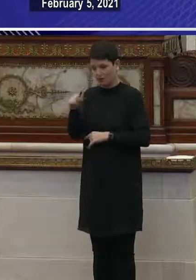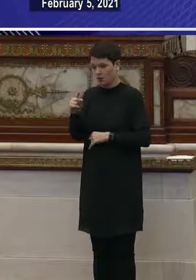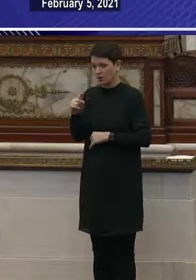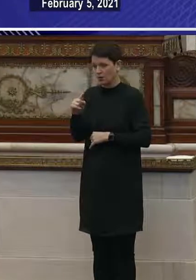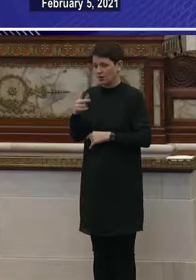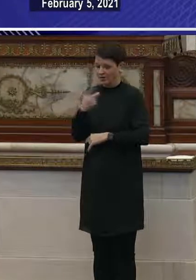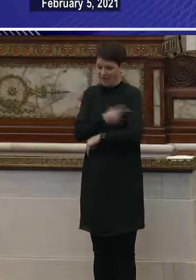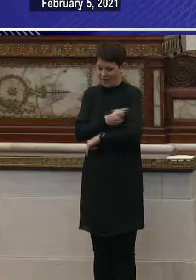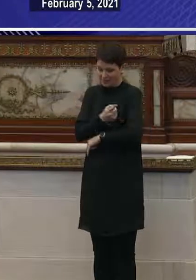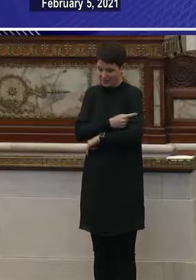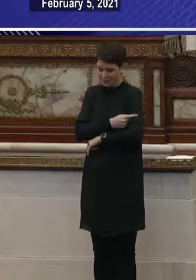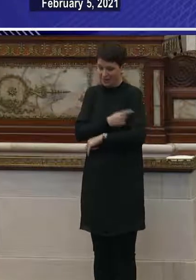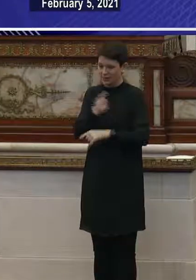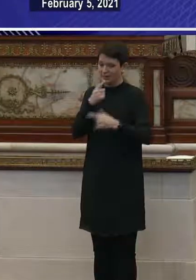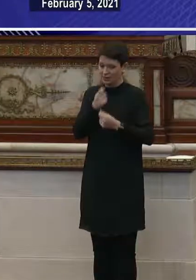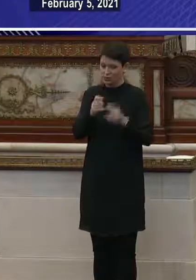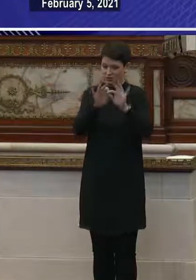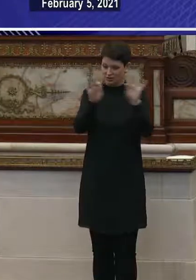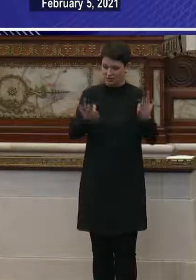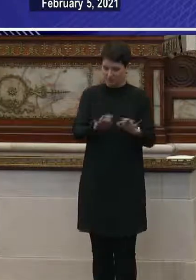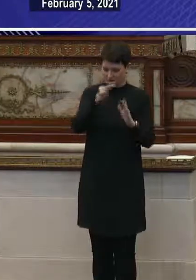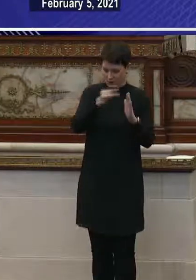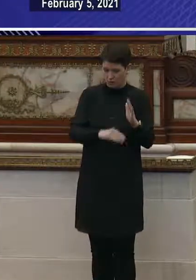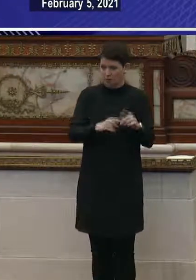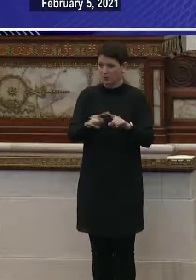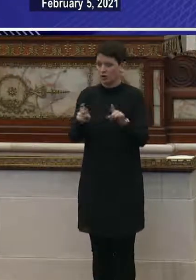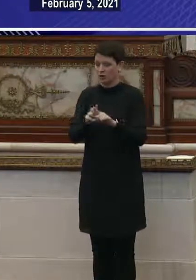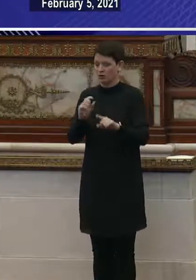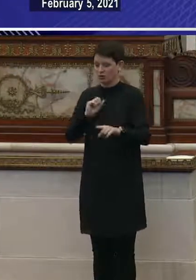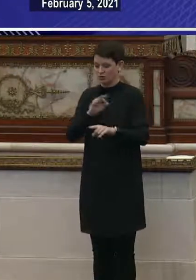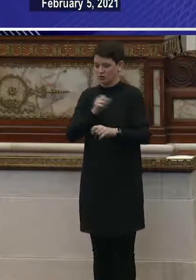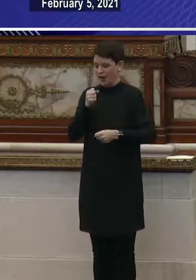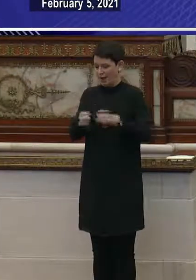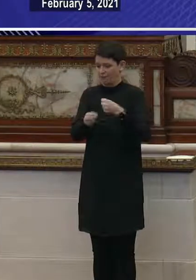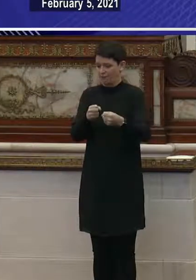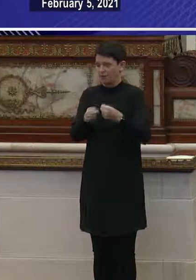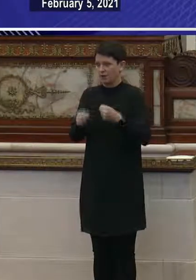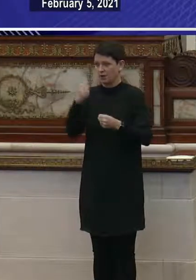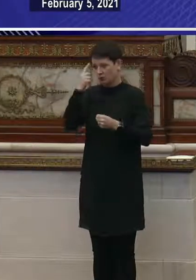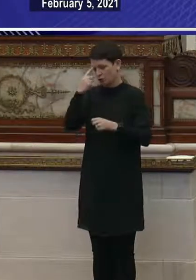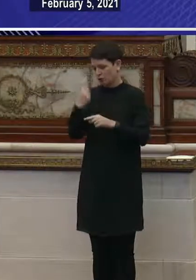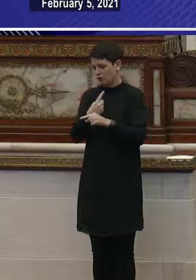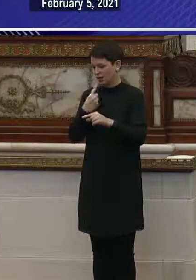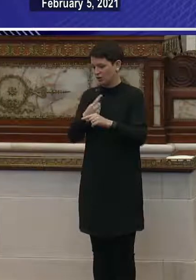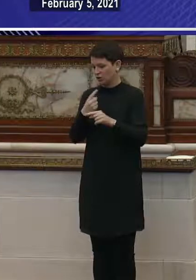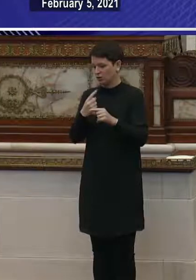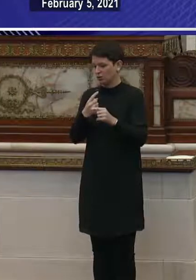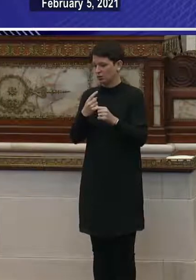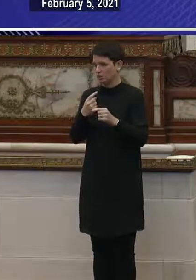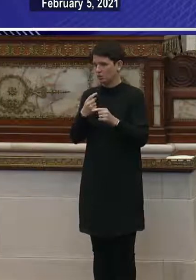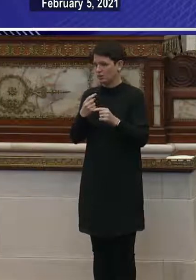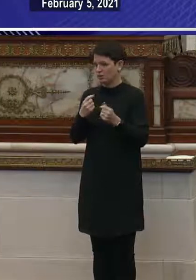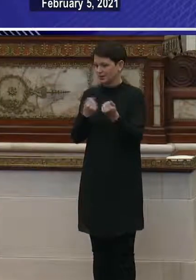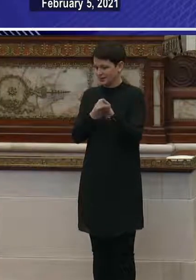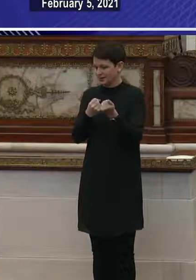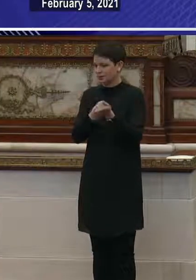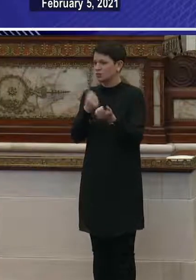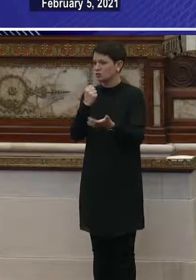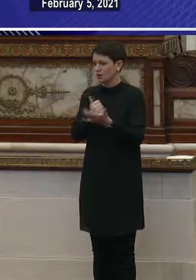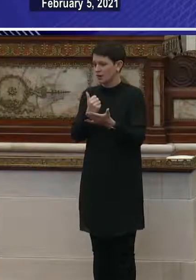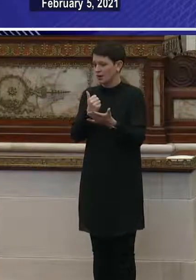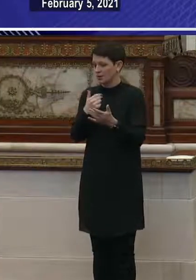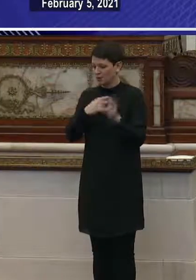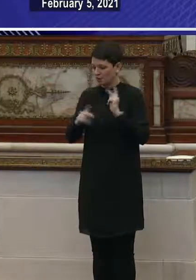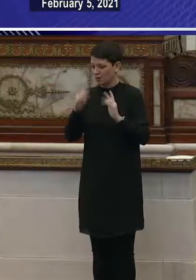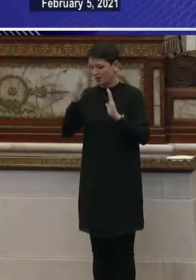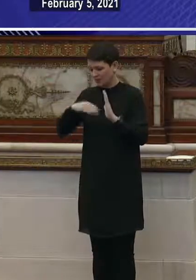the vaccine interest form, but also we're trying to staff them up on a rental assistance piece too, so we could be able to have folks be able to